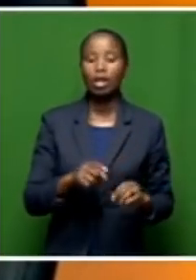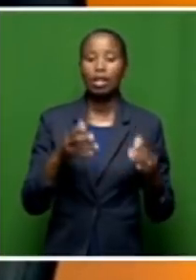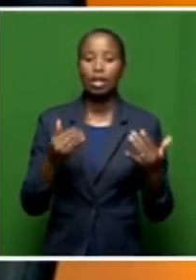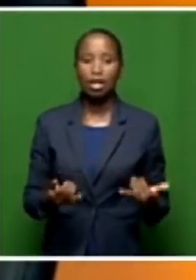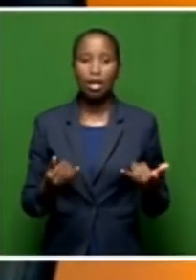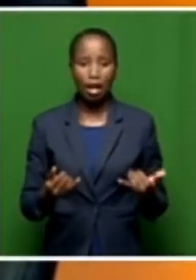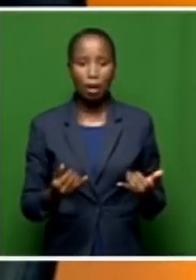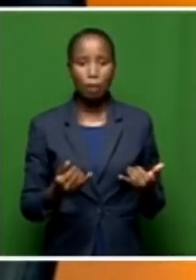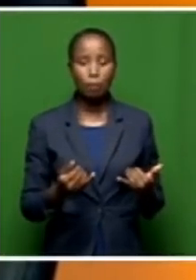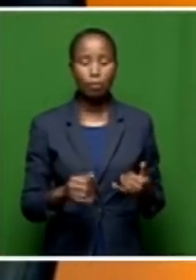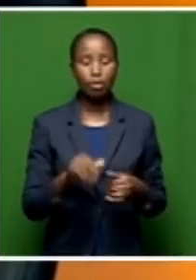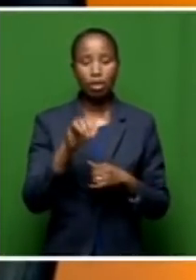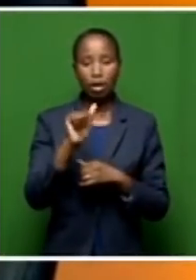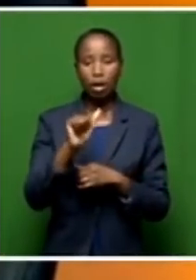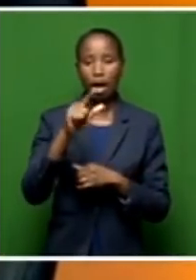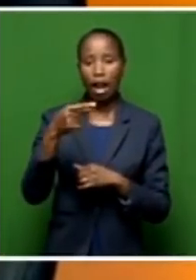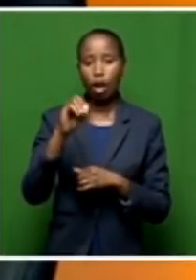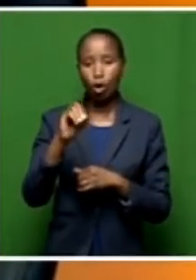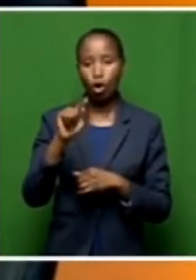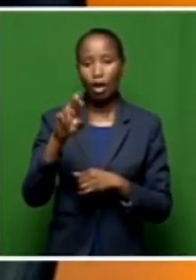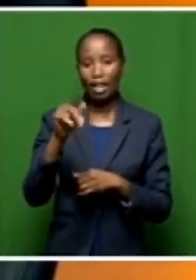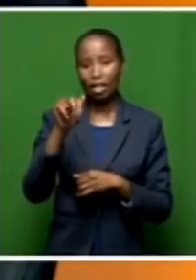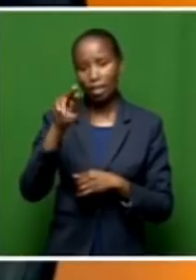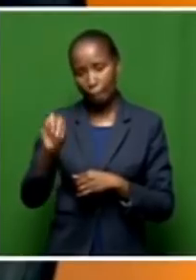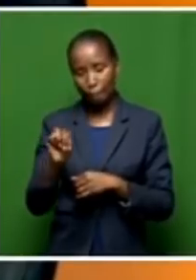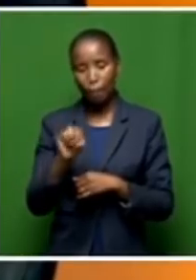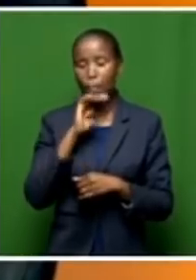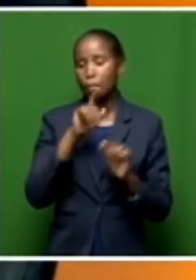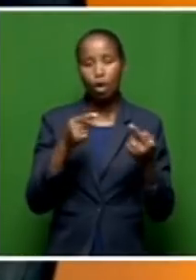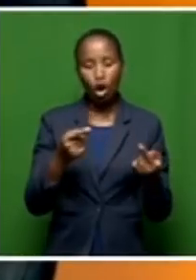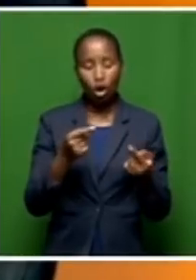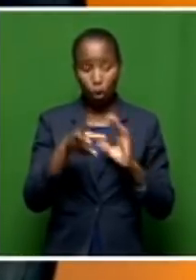party. And it therefore only had